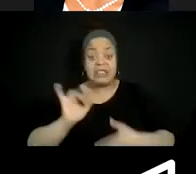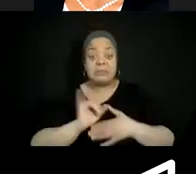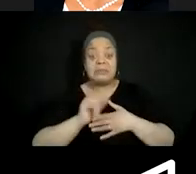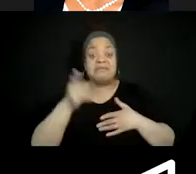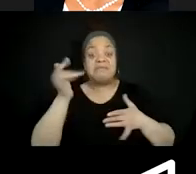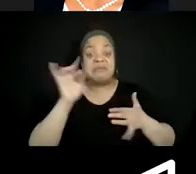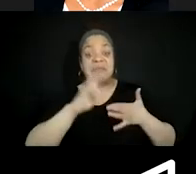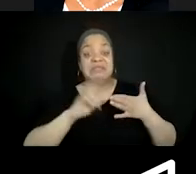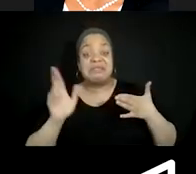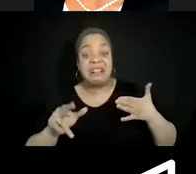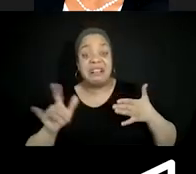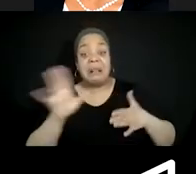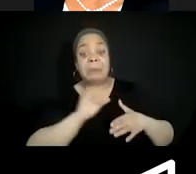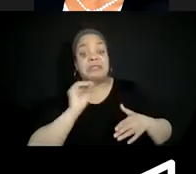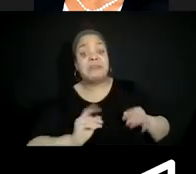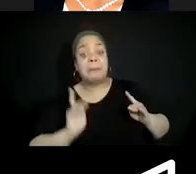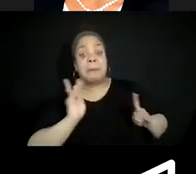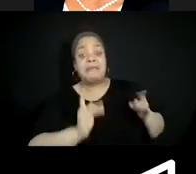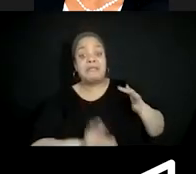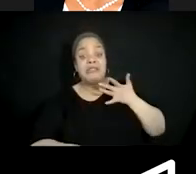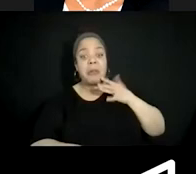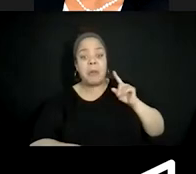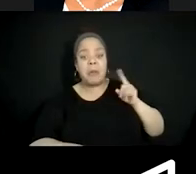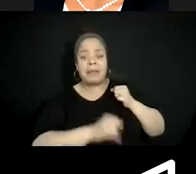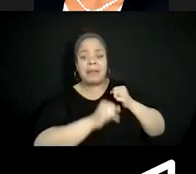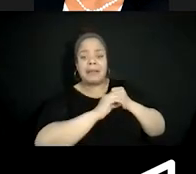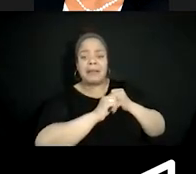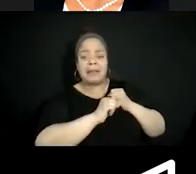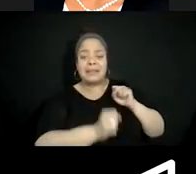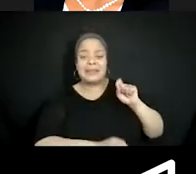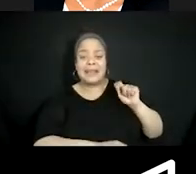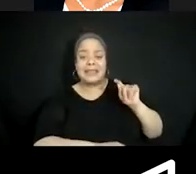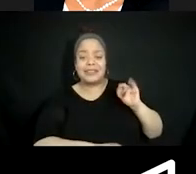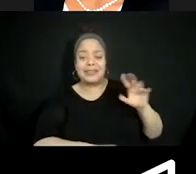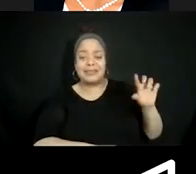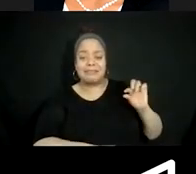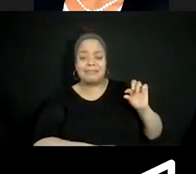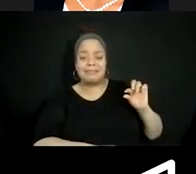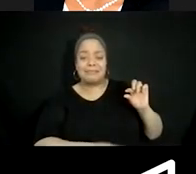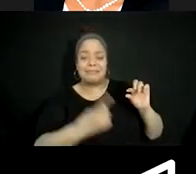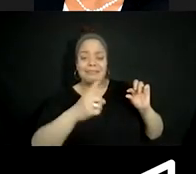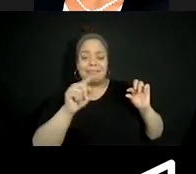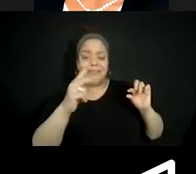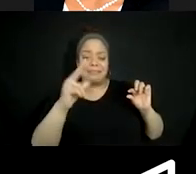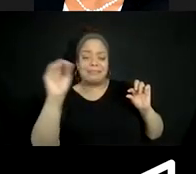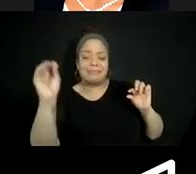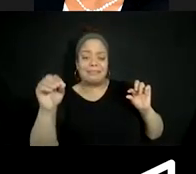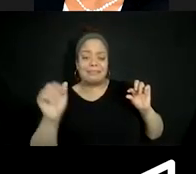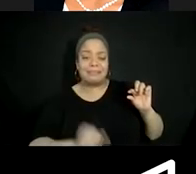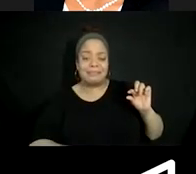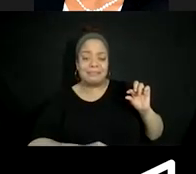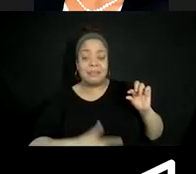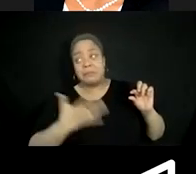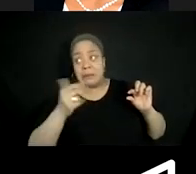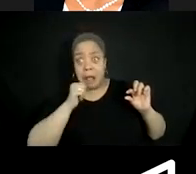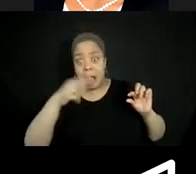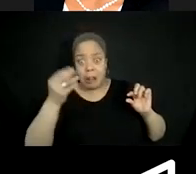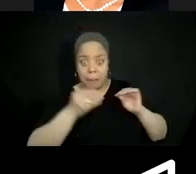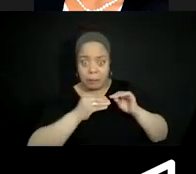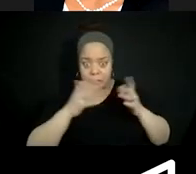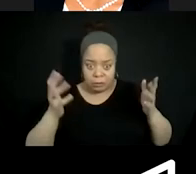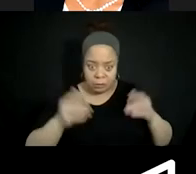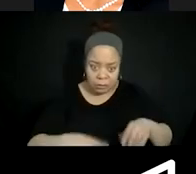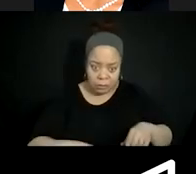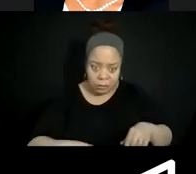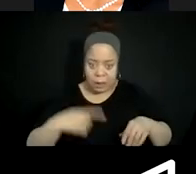broadcast stations from 1 to 3%. While that's not a high number, 3%, it still represented like the greatest increase in minority